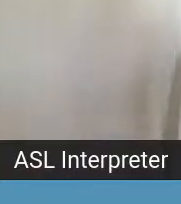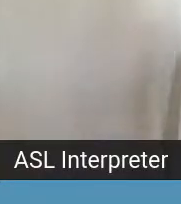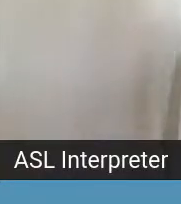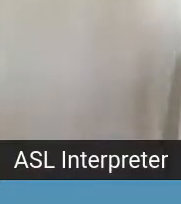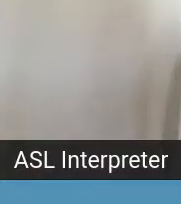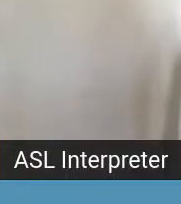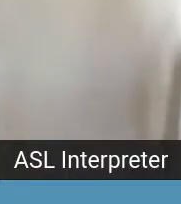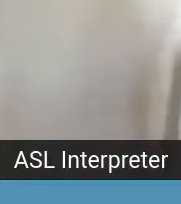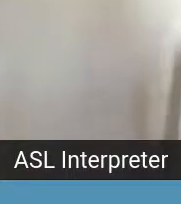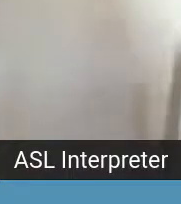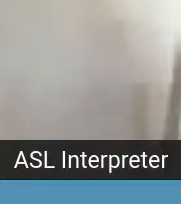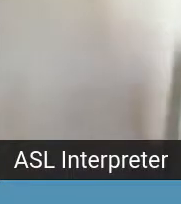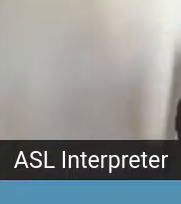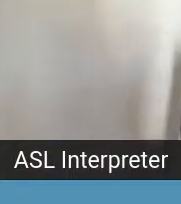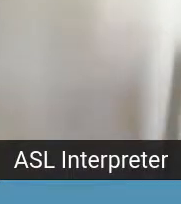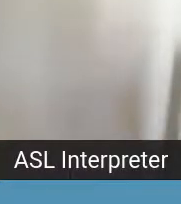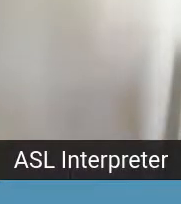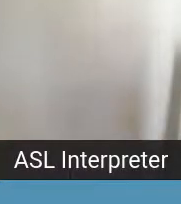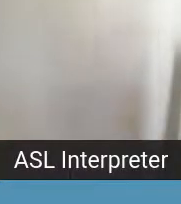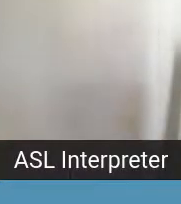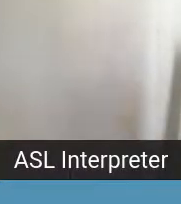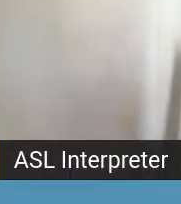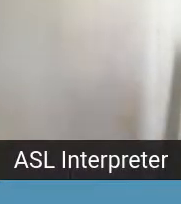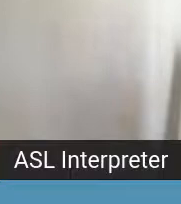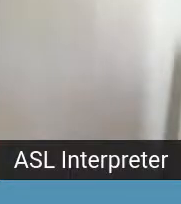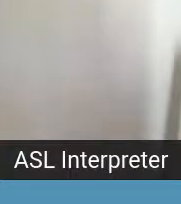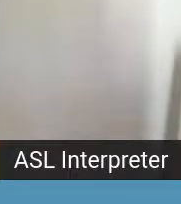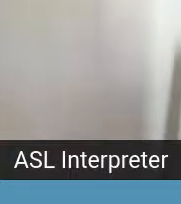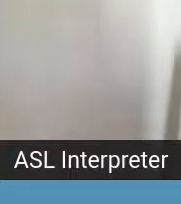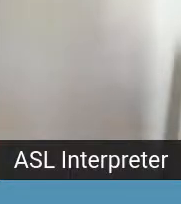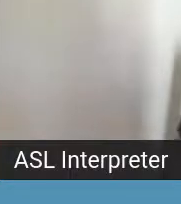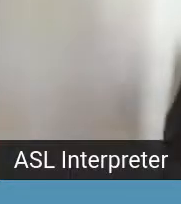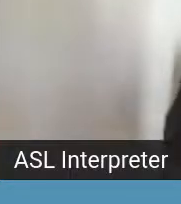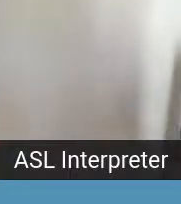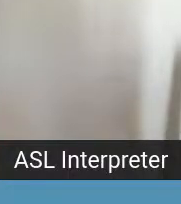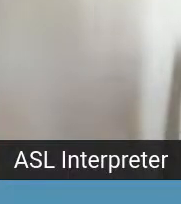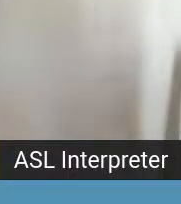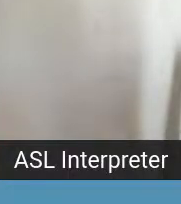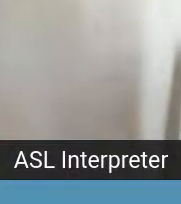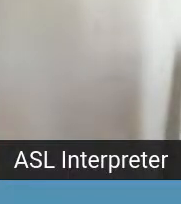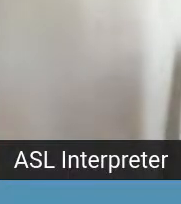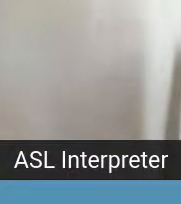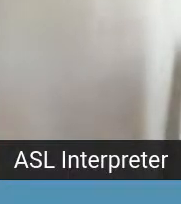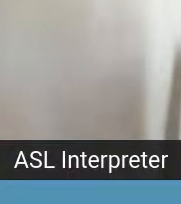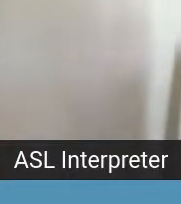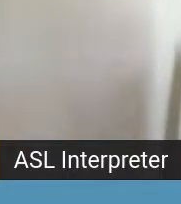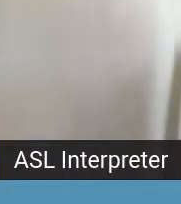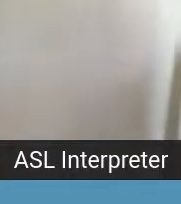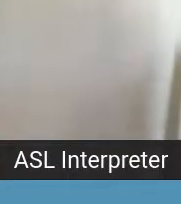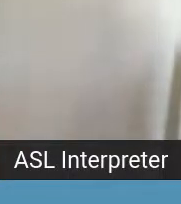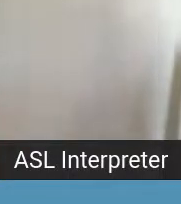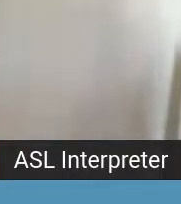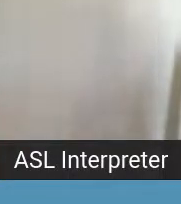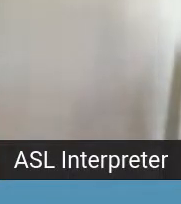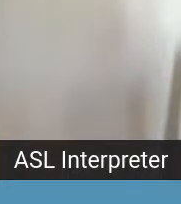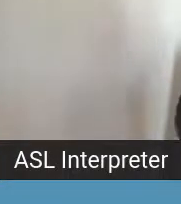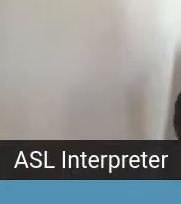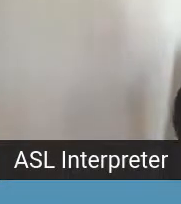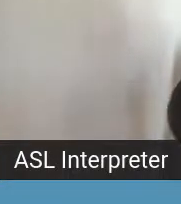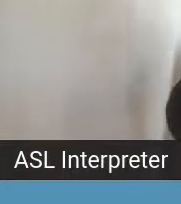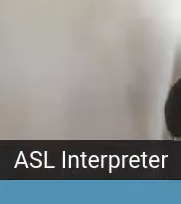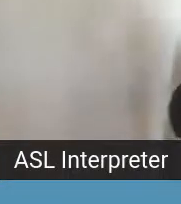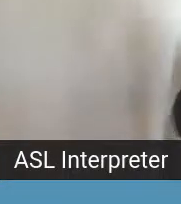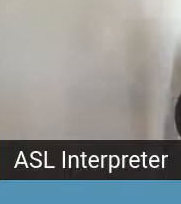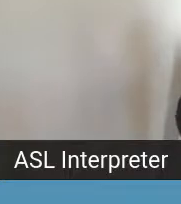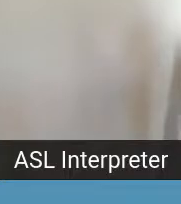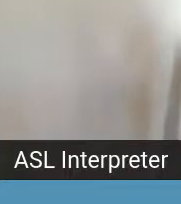of eyeballs and not a lot of conversions, that could tell you either that page needs to be clearer, more compelling, maybe your